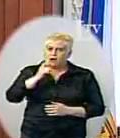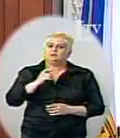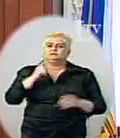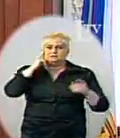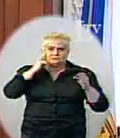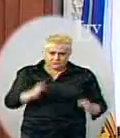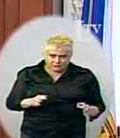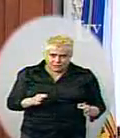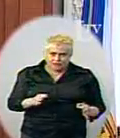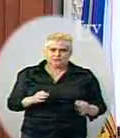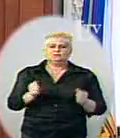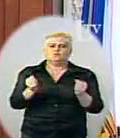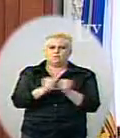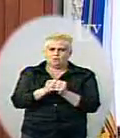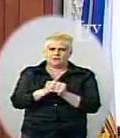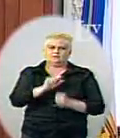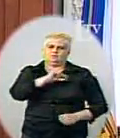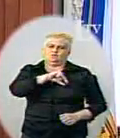taxpayers.